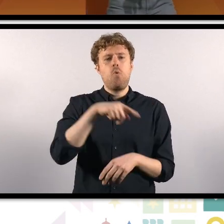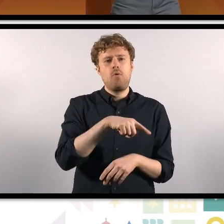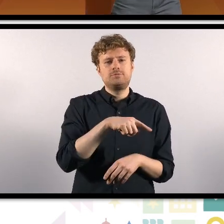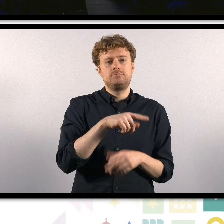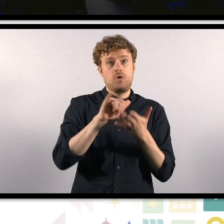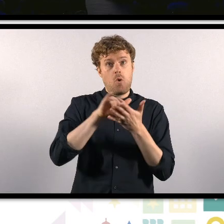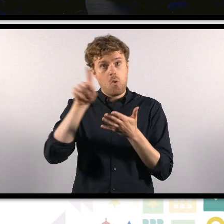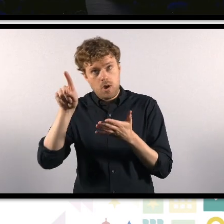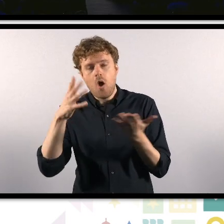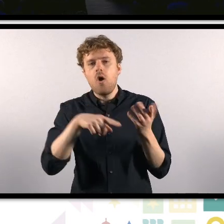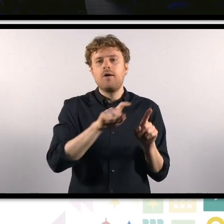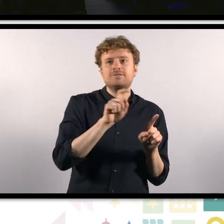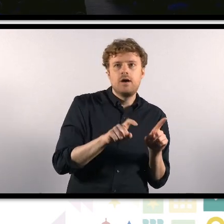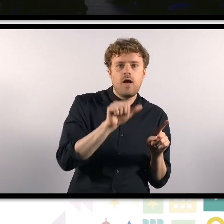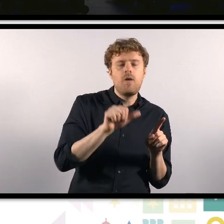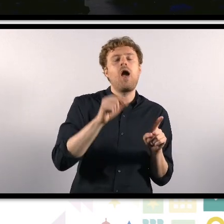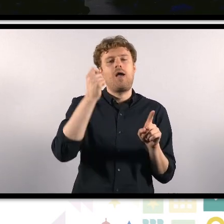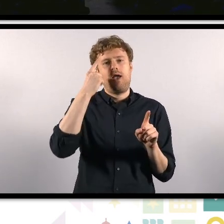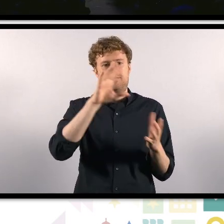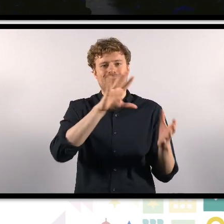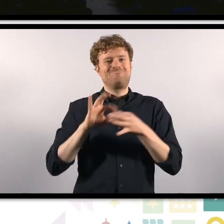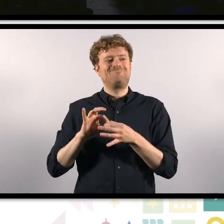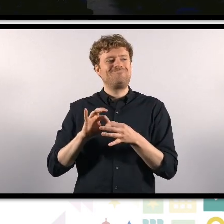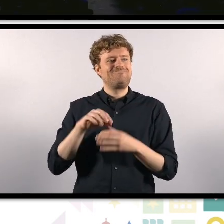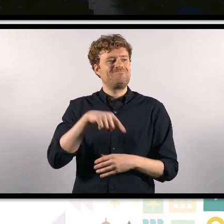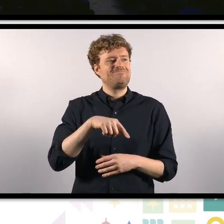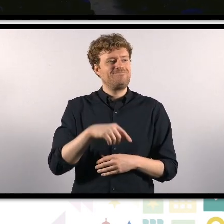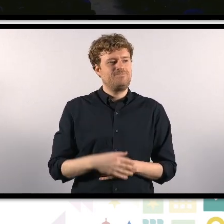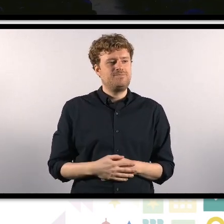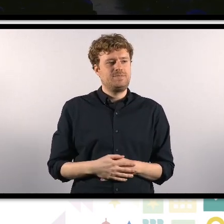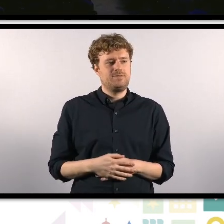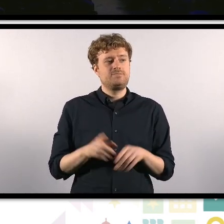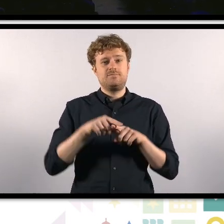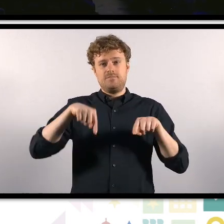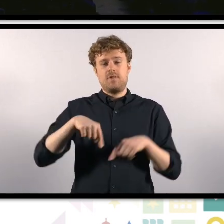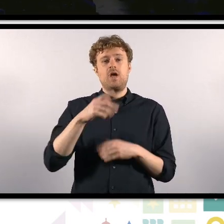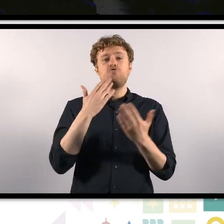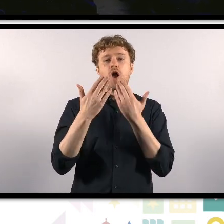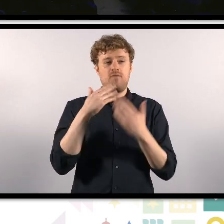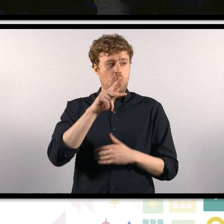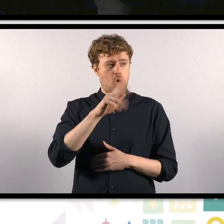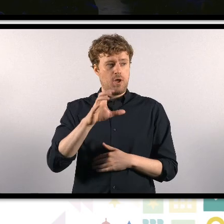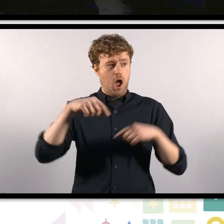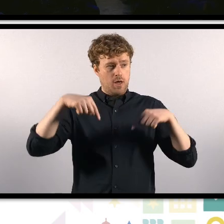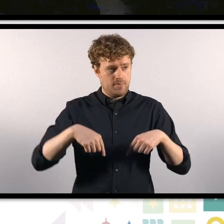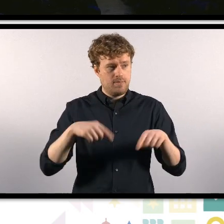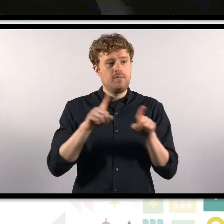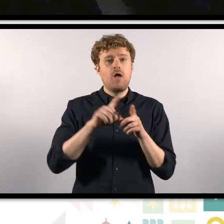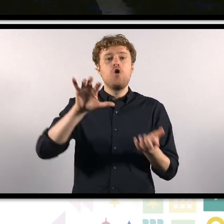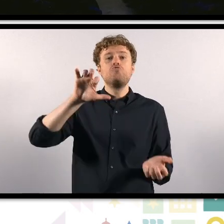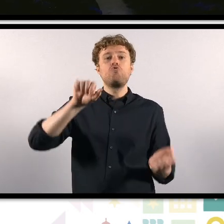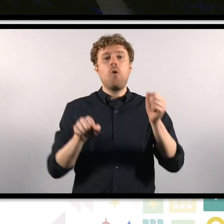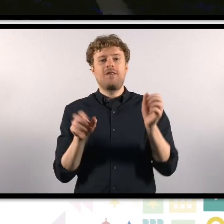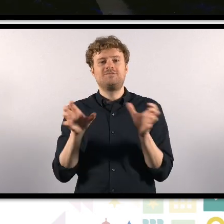This is providing the seamless integration with the process and the data handling,